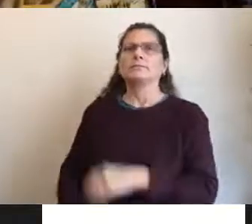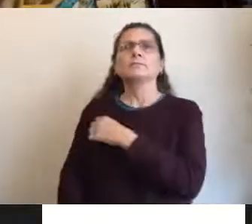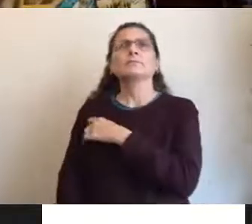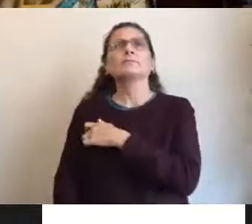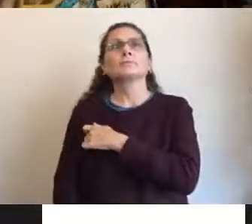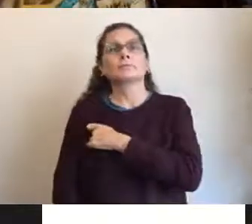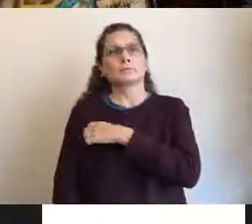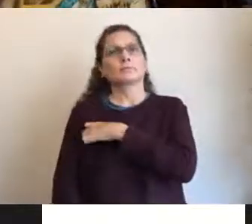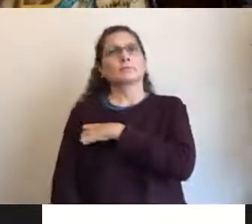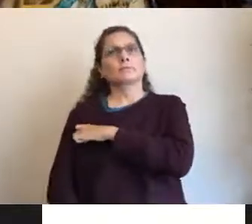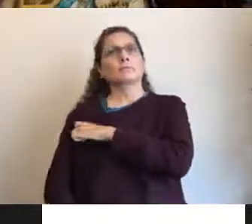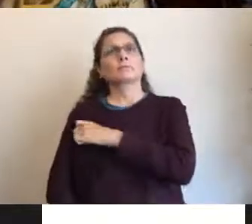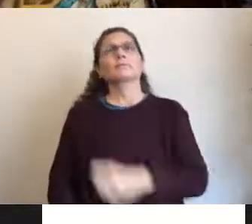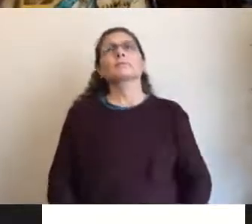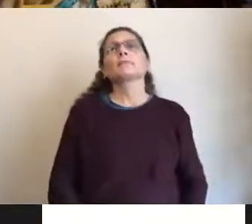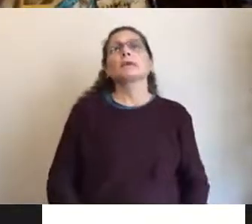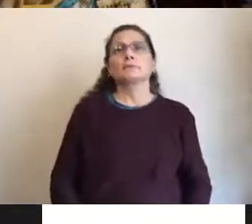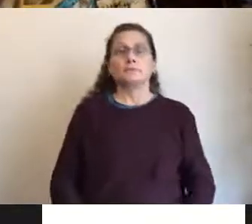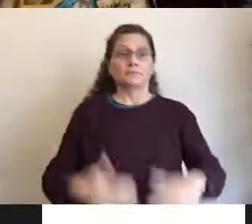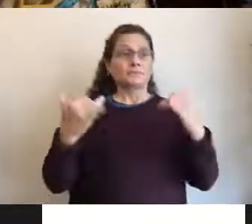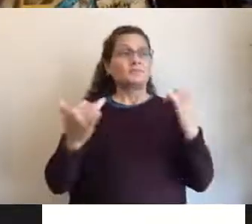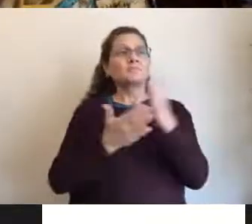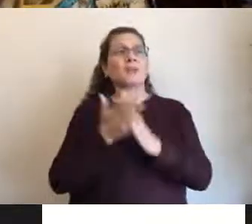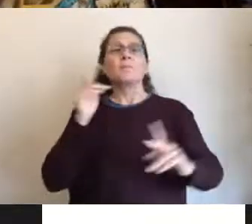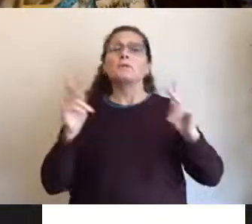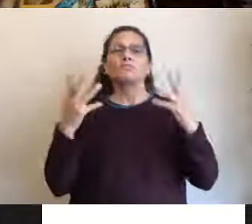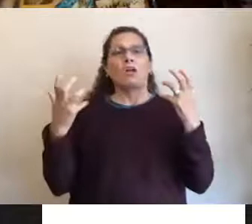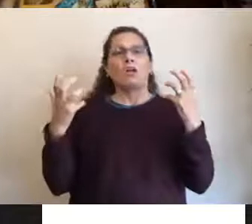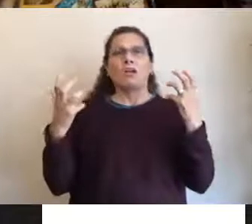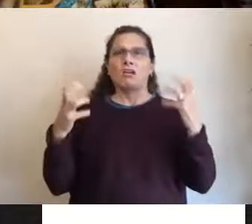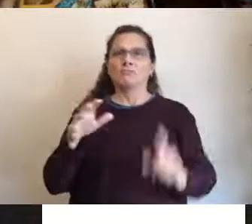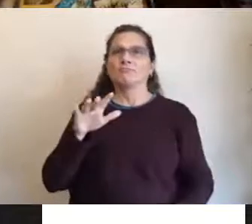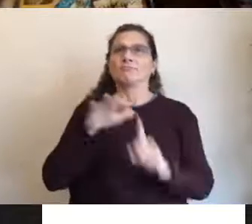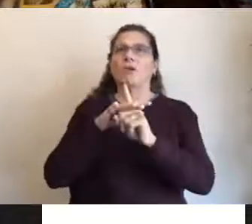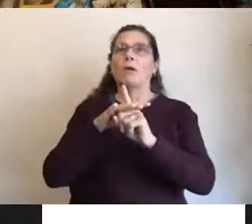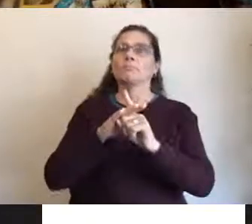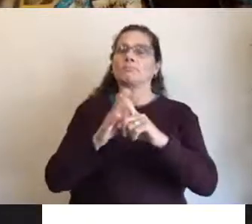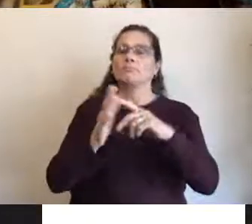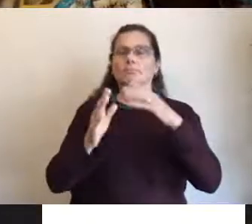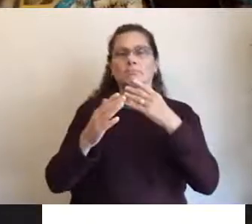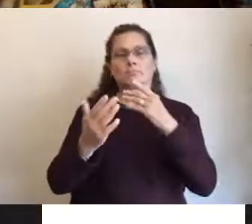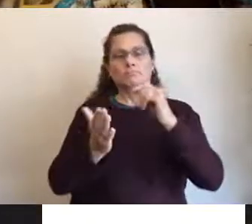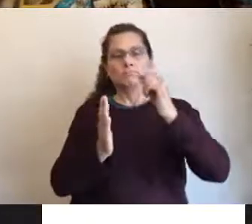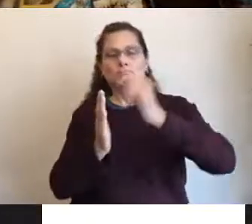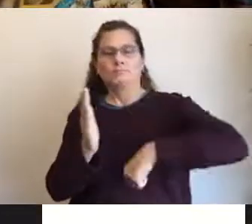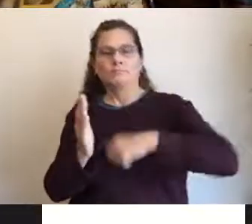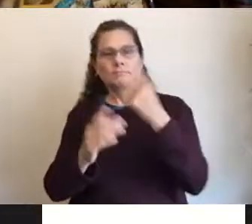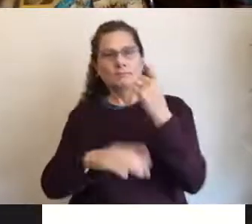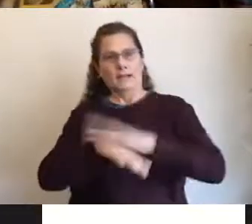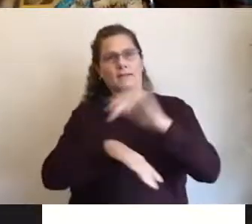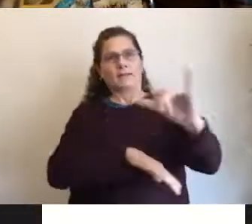plexiglass, you saw the masks, you saw all the work that was being done to make it very, very, very safe. I'm pleased we were able to have